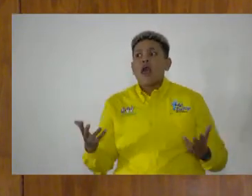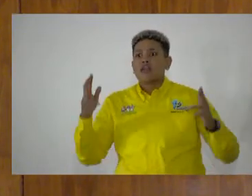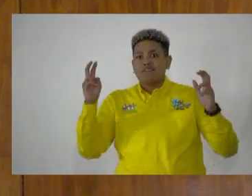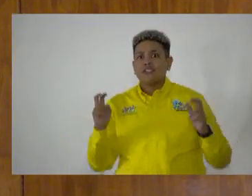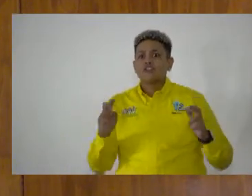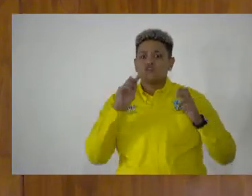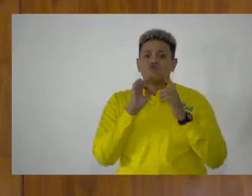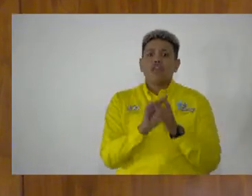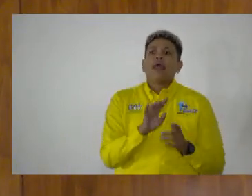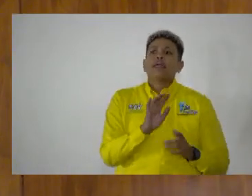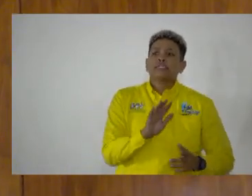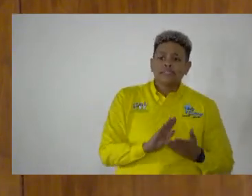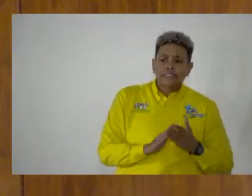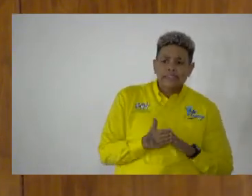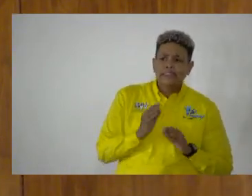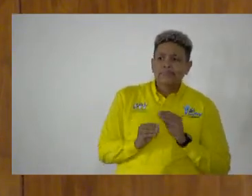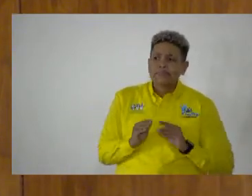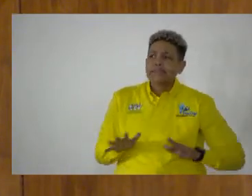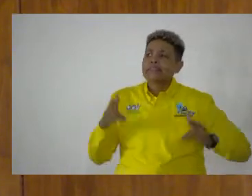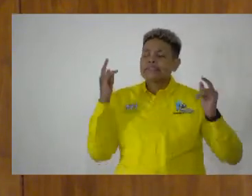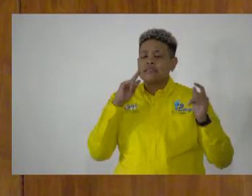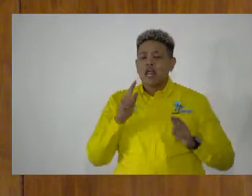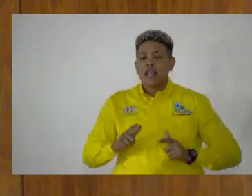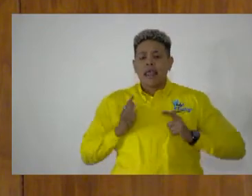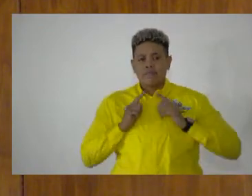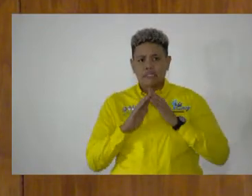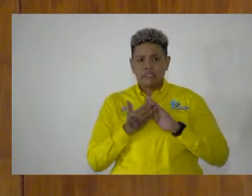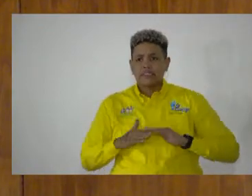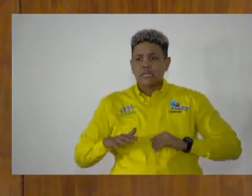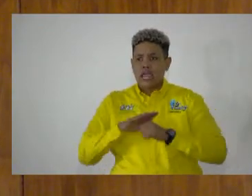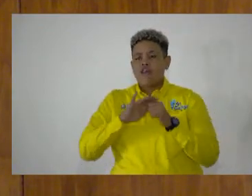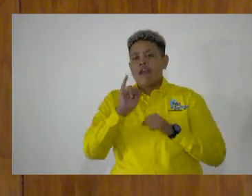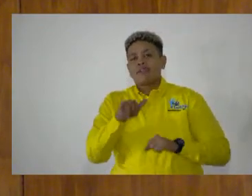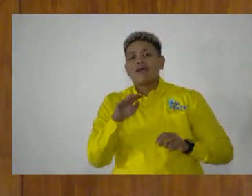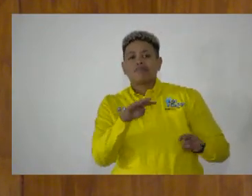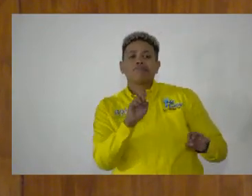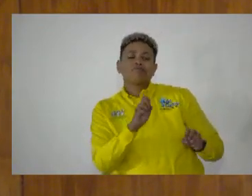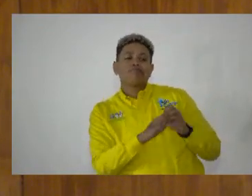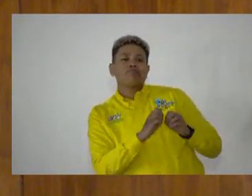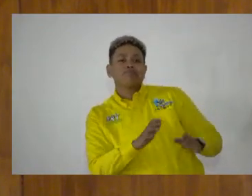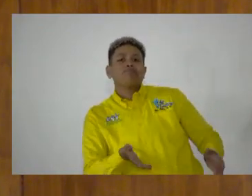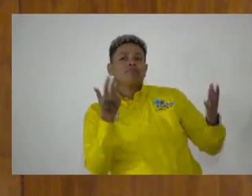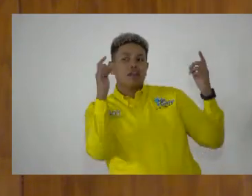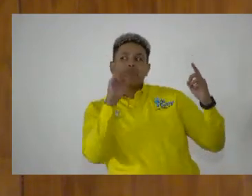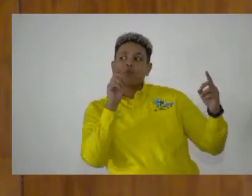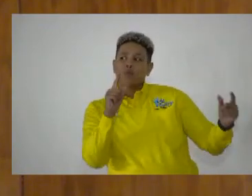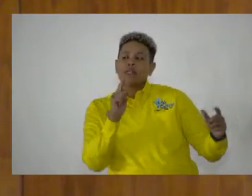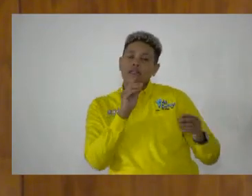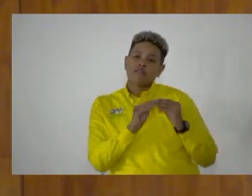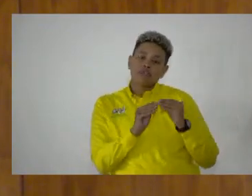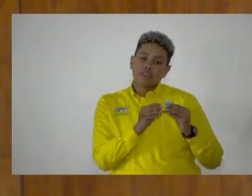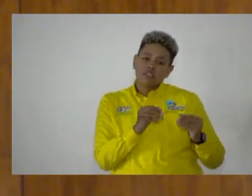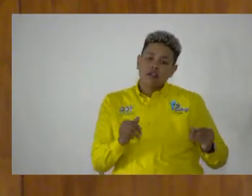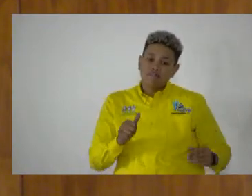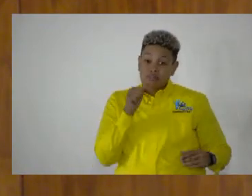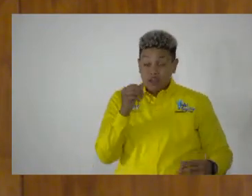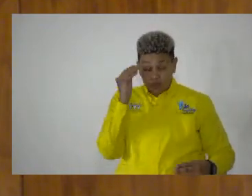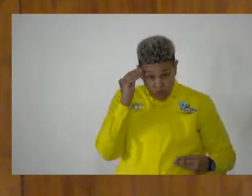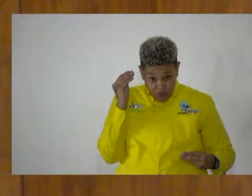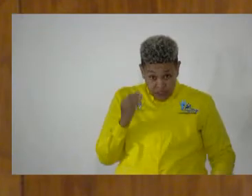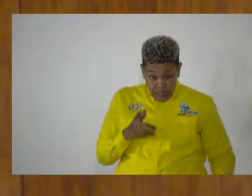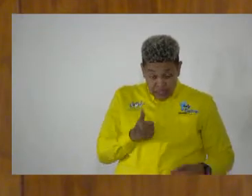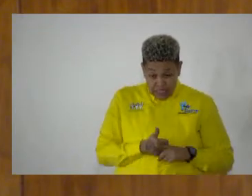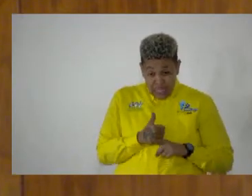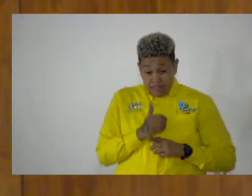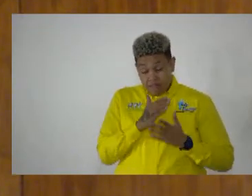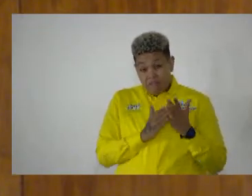issues related to life in urban areas like that, which need to be quickly addressed. Not to say that the phase